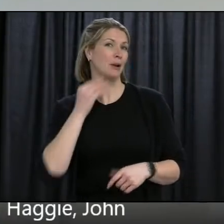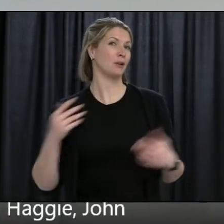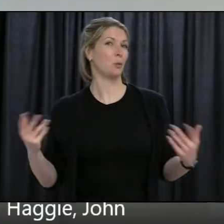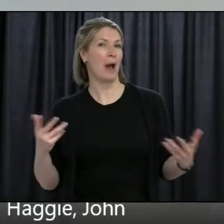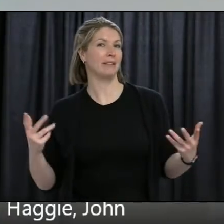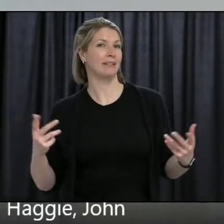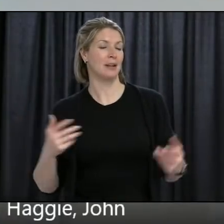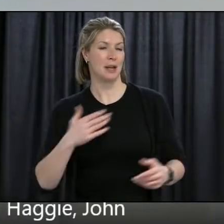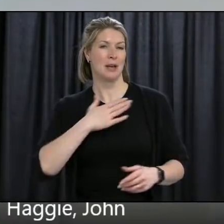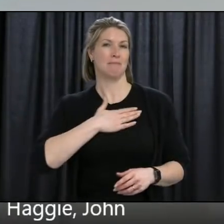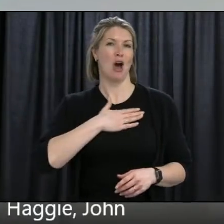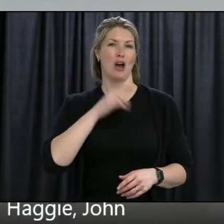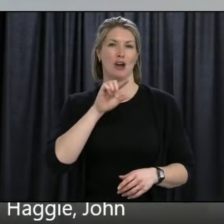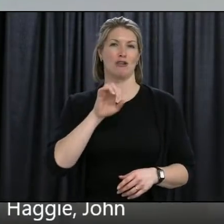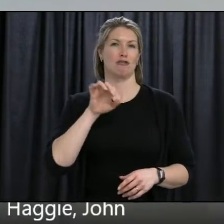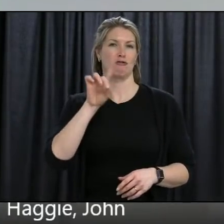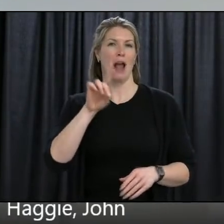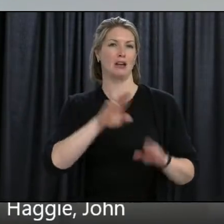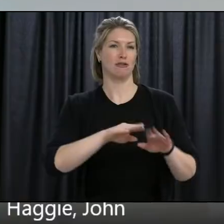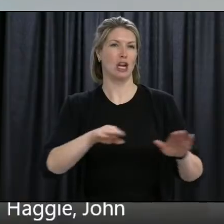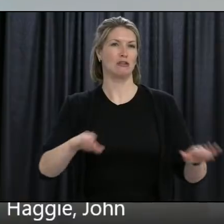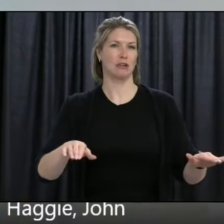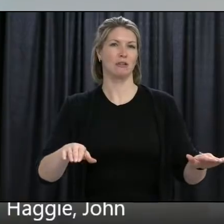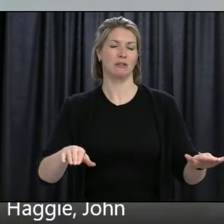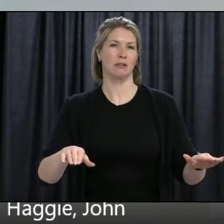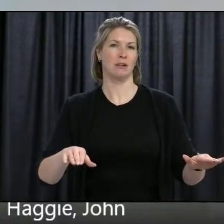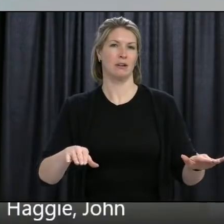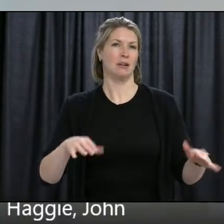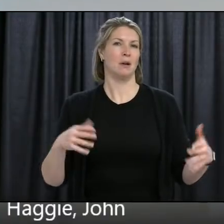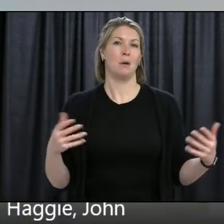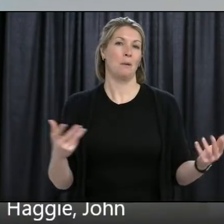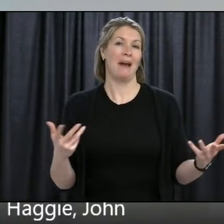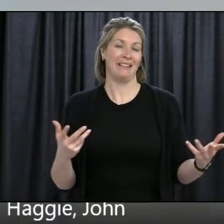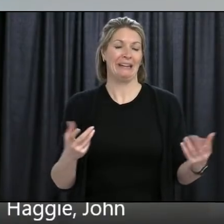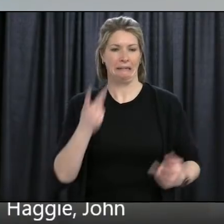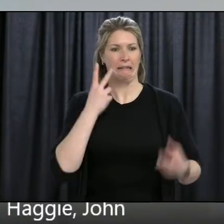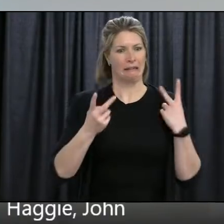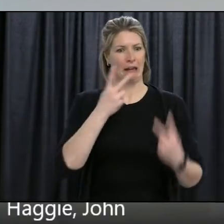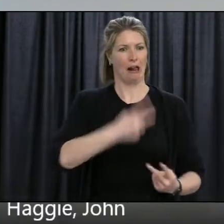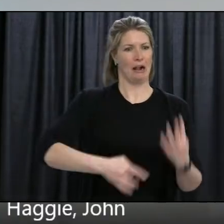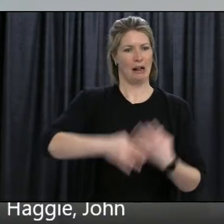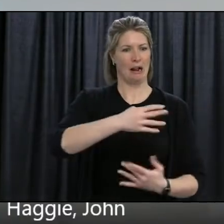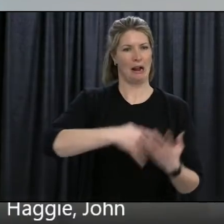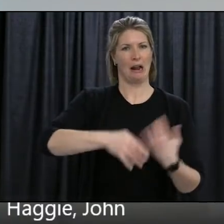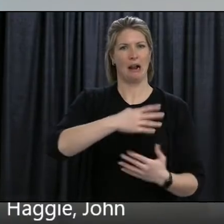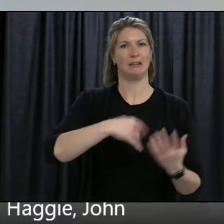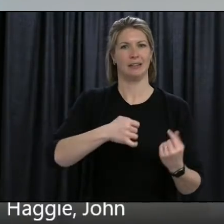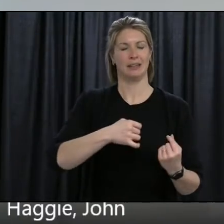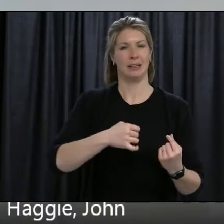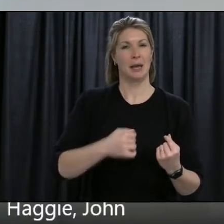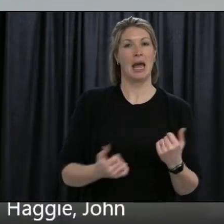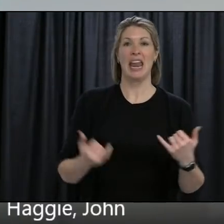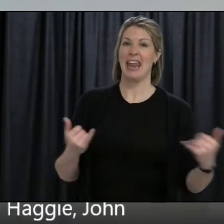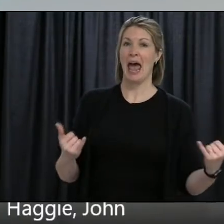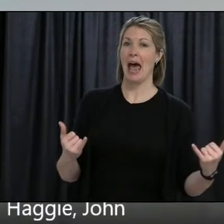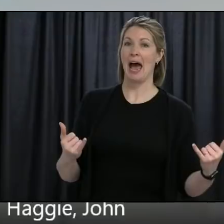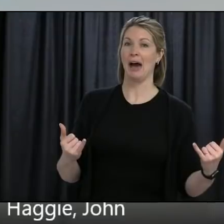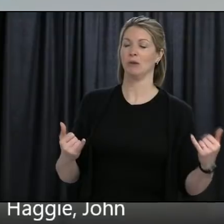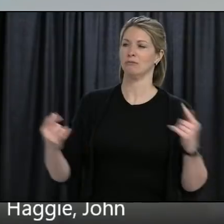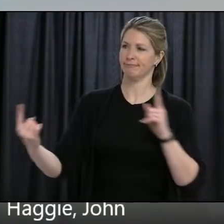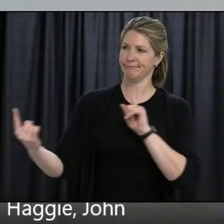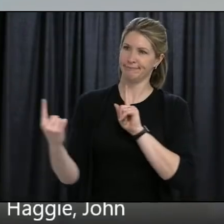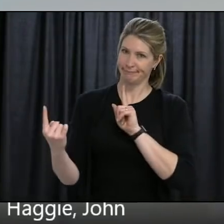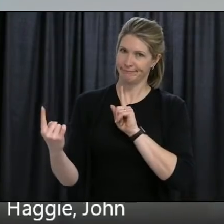very active social life. It just involves stealing mom's phone. So it's not the same as face-to-face, I'll grant you